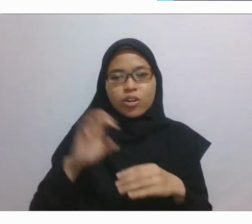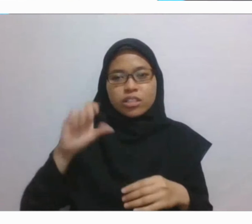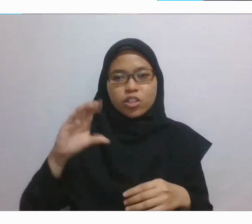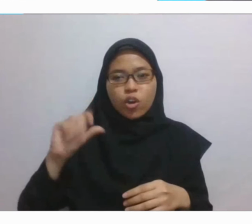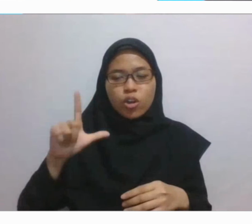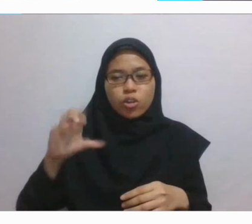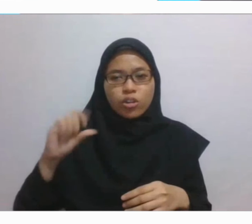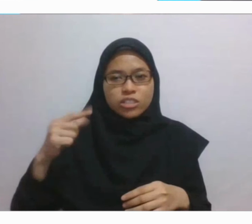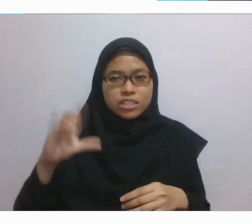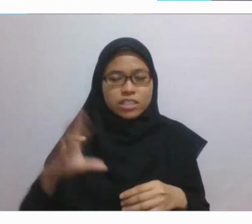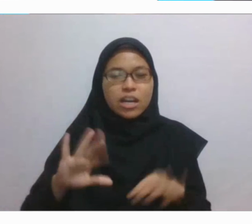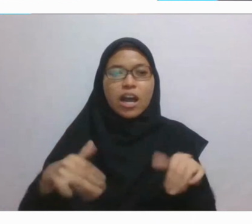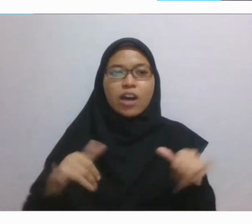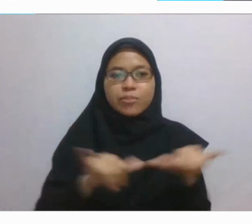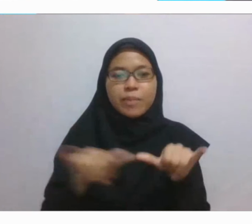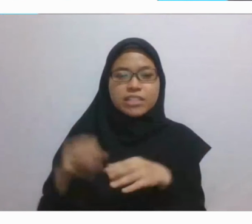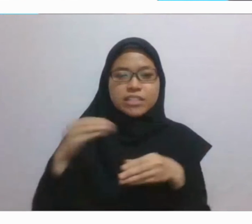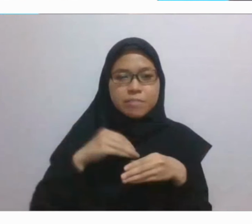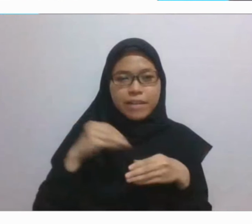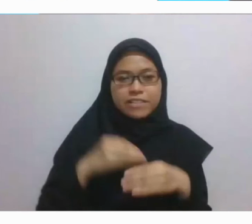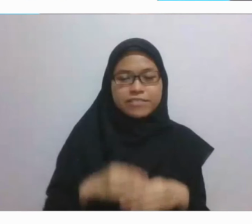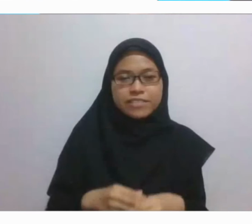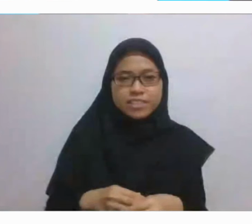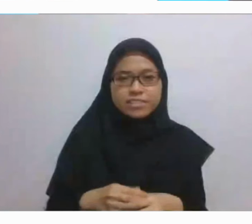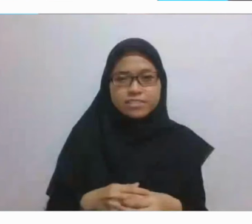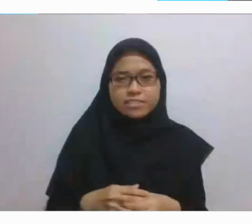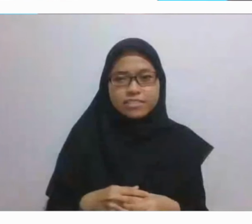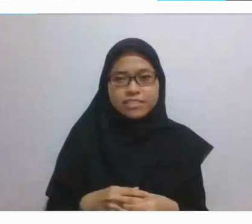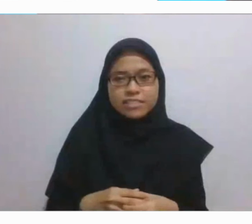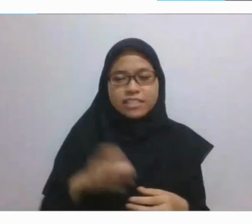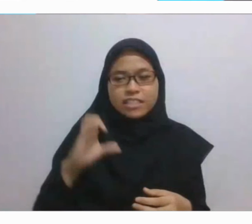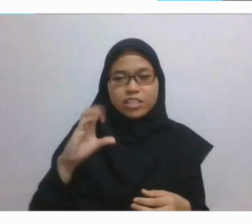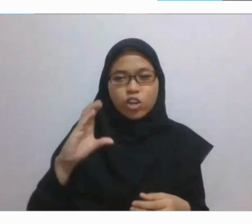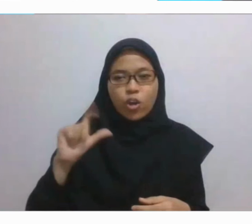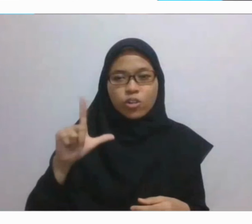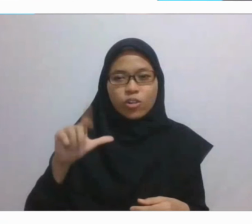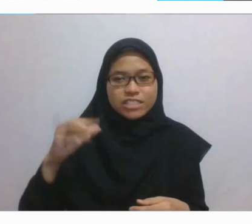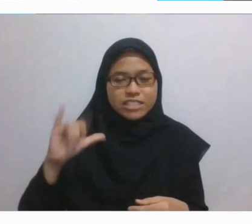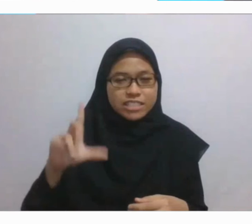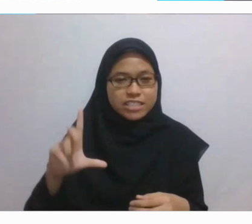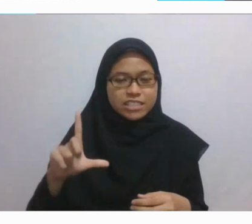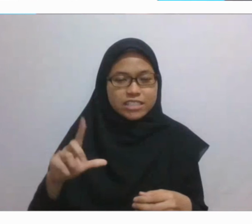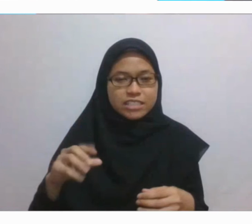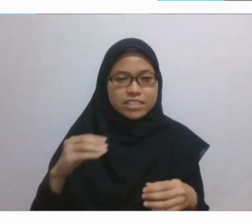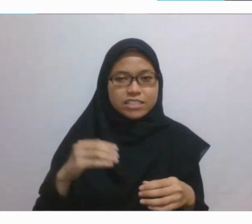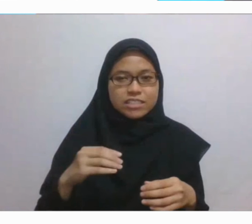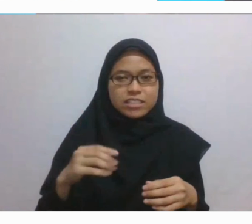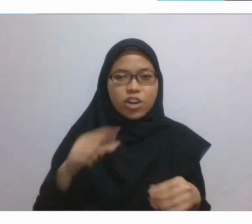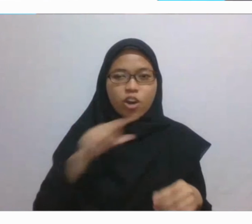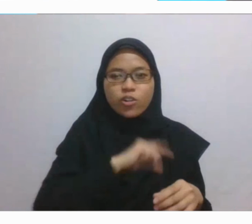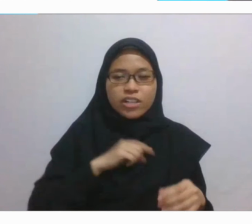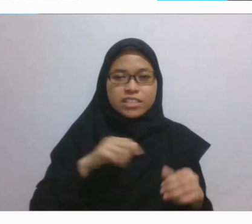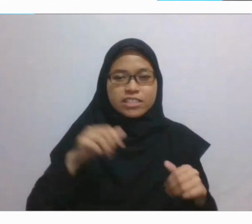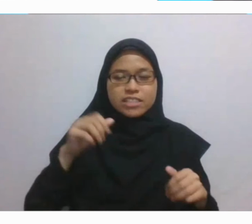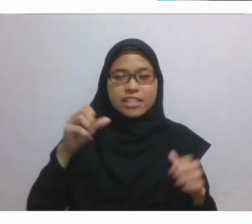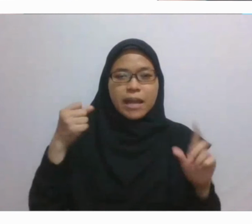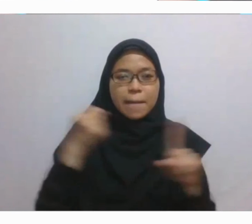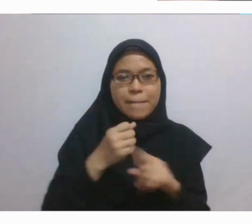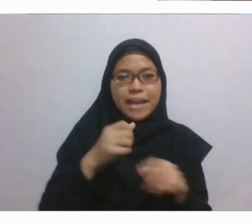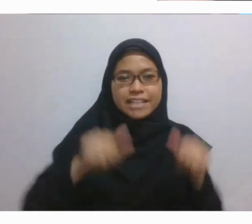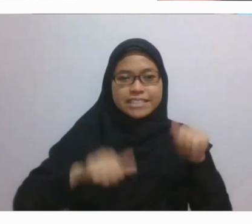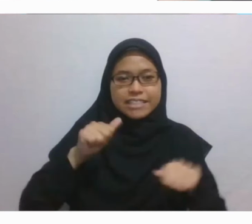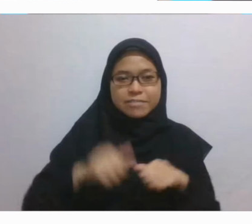we measure, right, the benefit? And it lists ecological impact assessment, social impact assessment, air quality impact assessment. So is